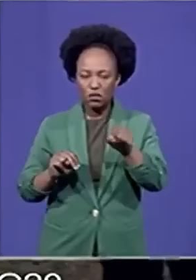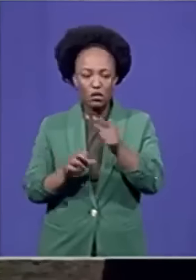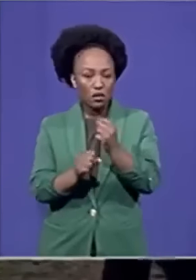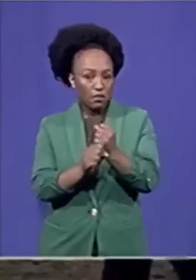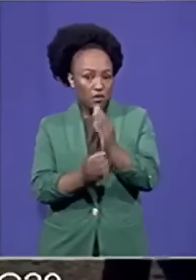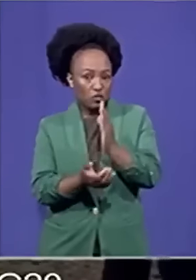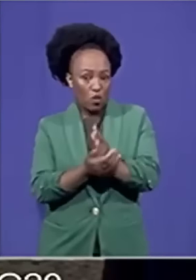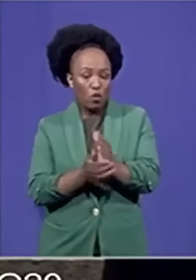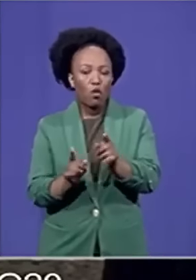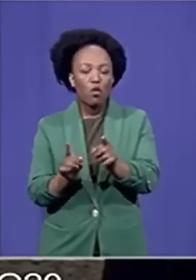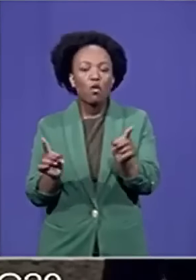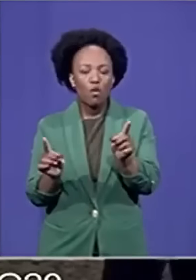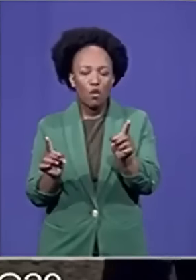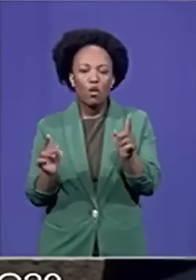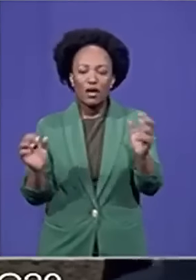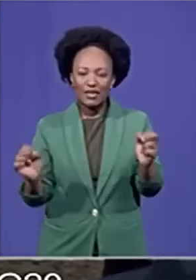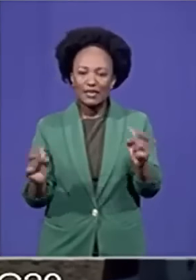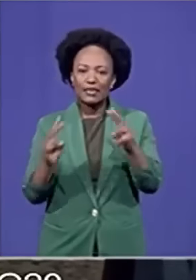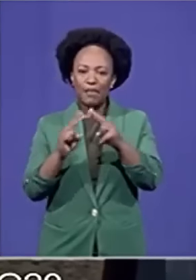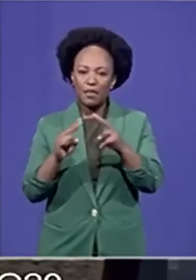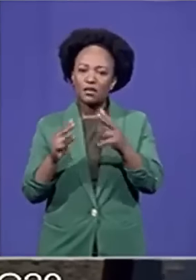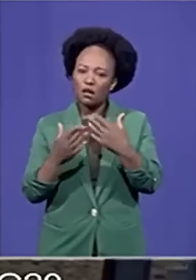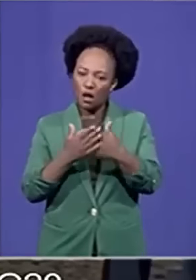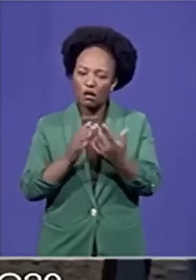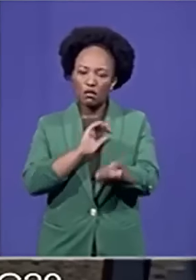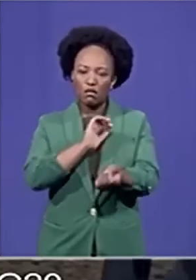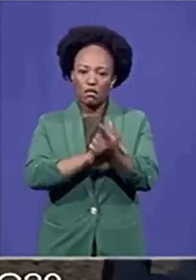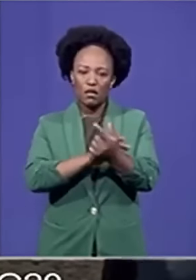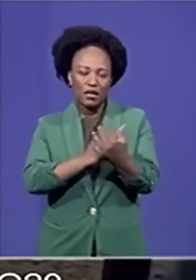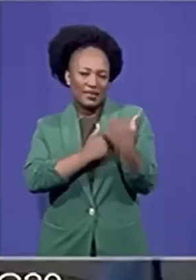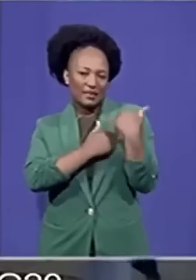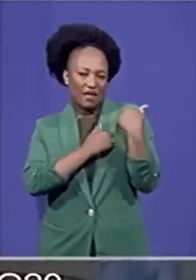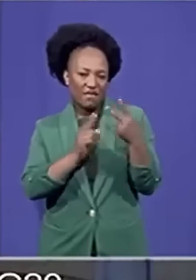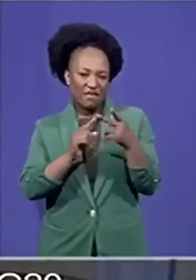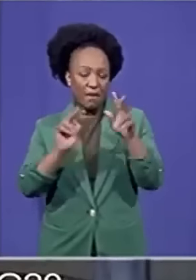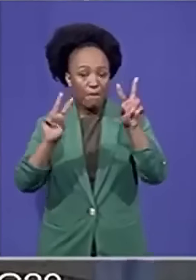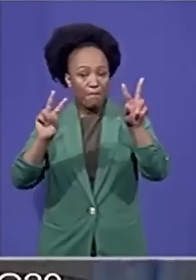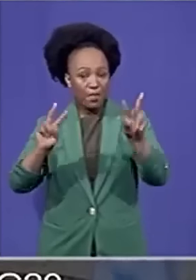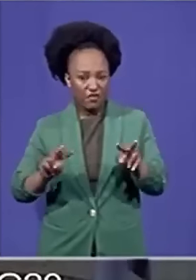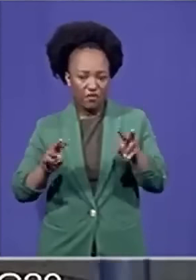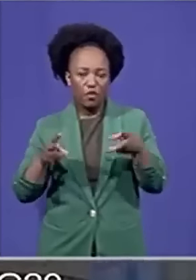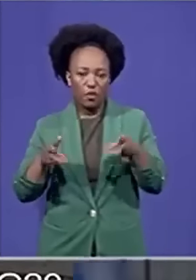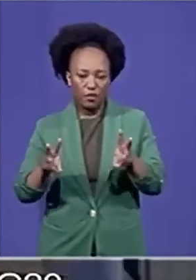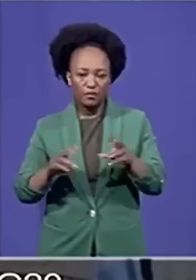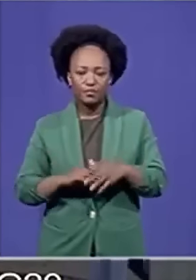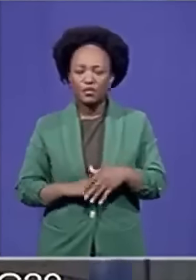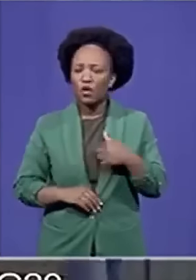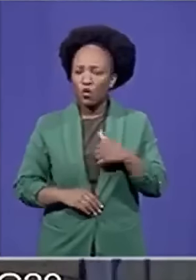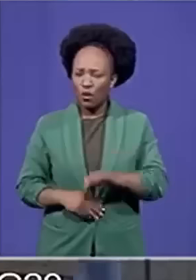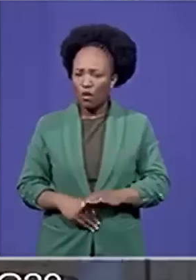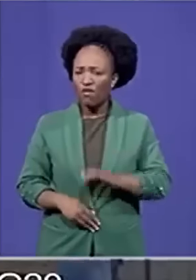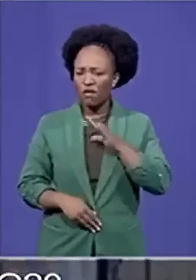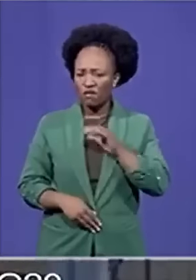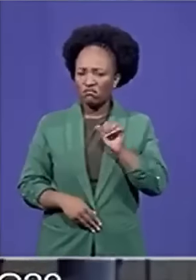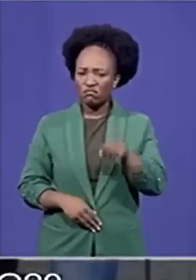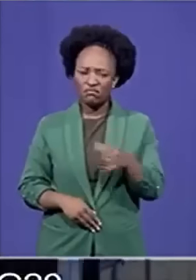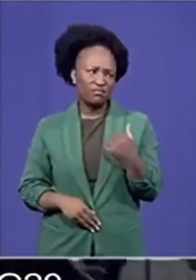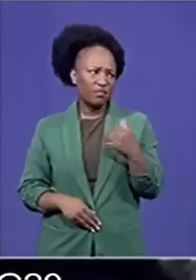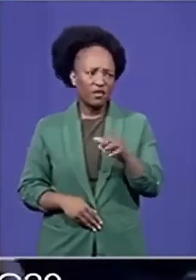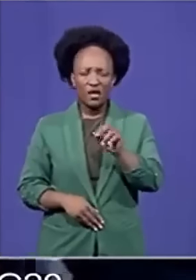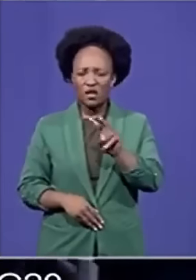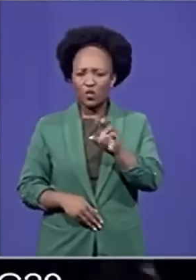we ensure that this summit takes place in a safe, secure and peaceful environment. But fella, we are quite confident. You would have seen 2010 World